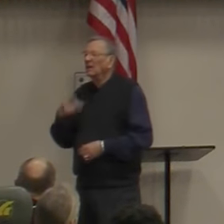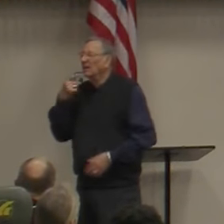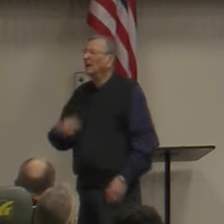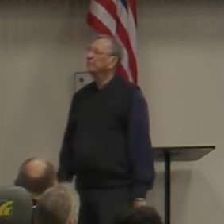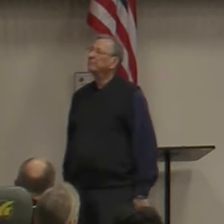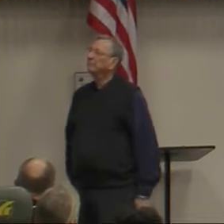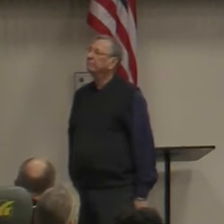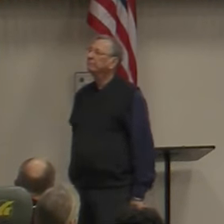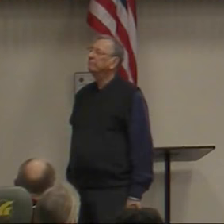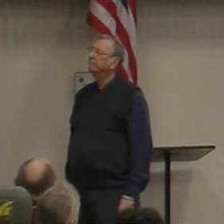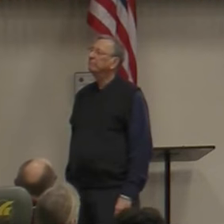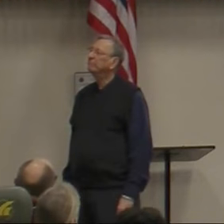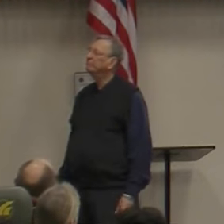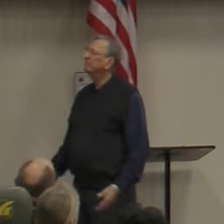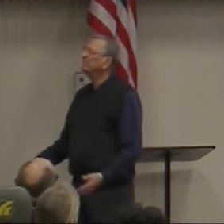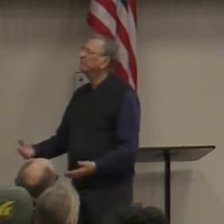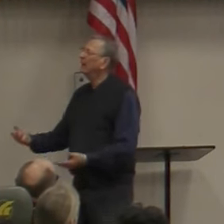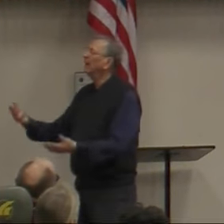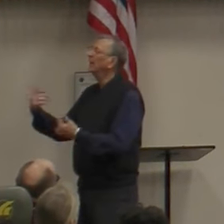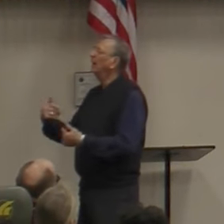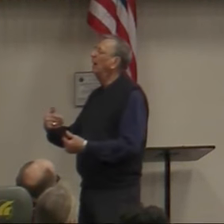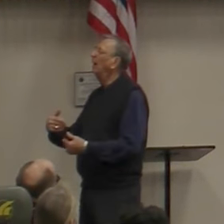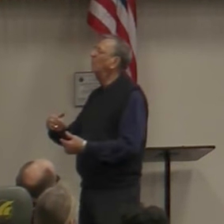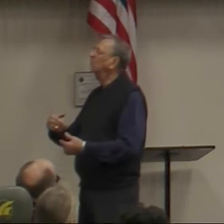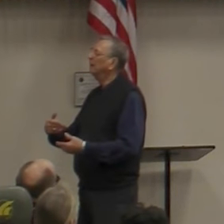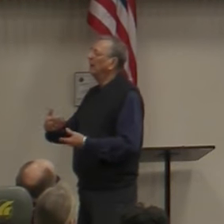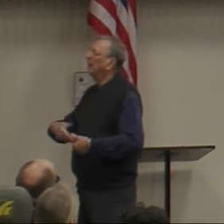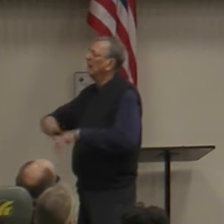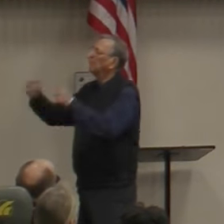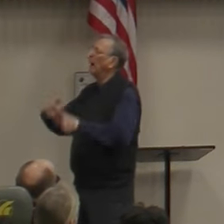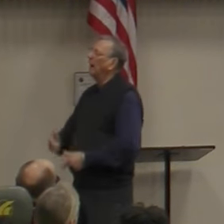says, "I want you just to come and take my life."